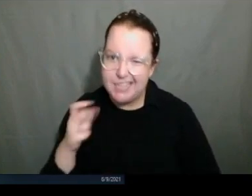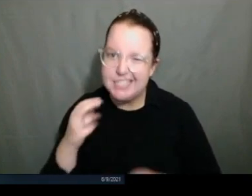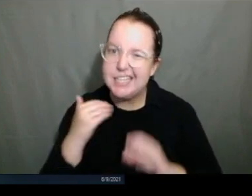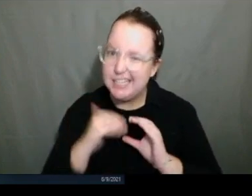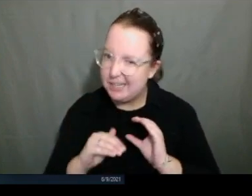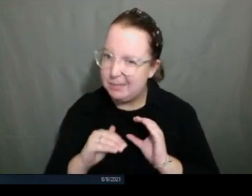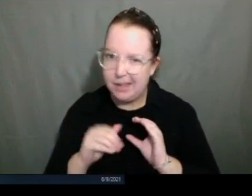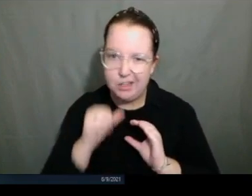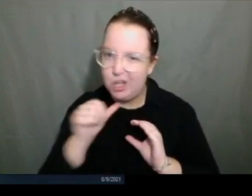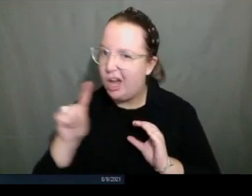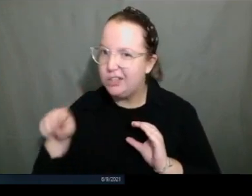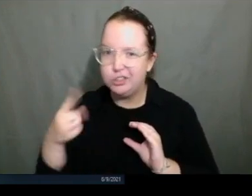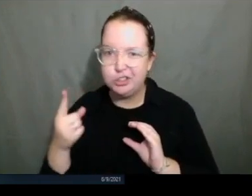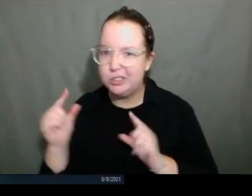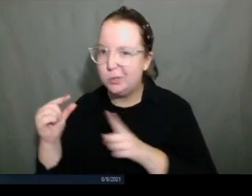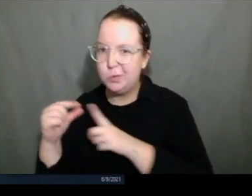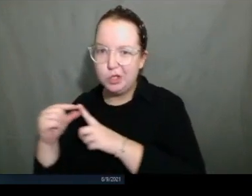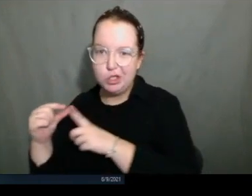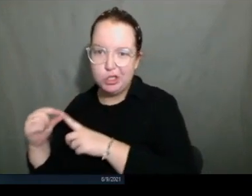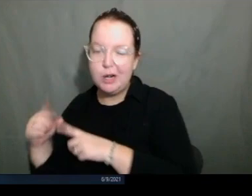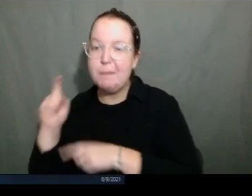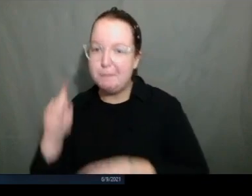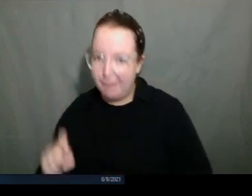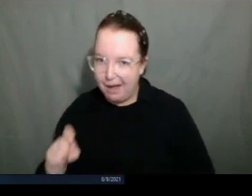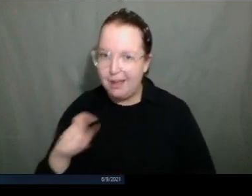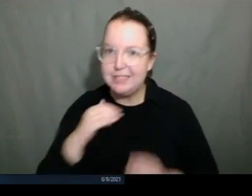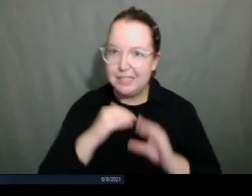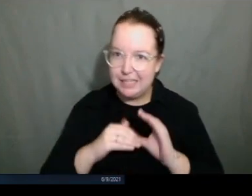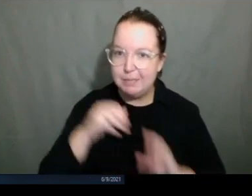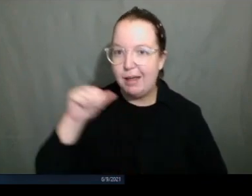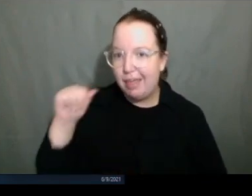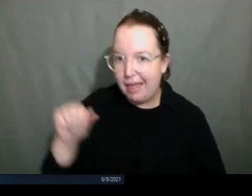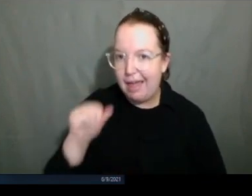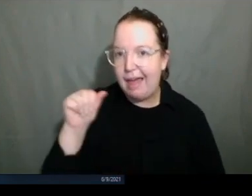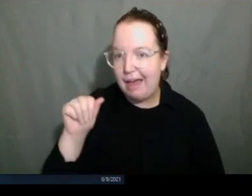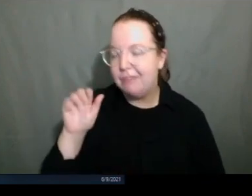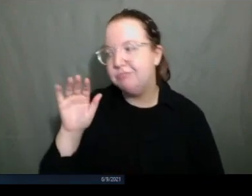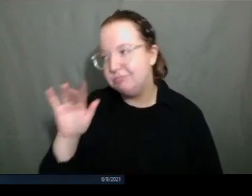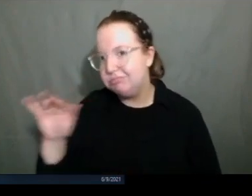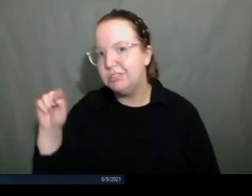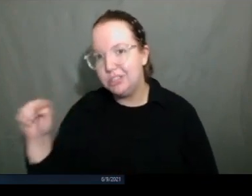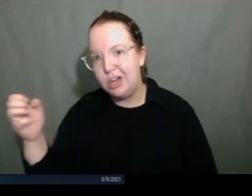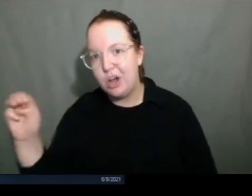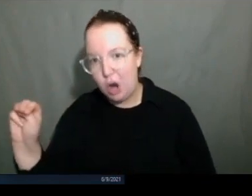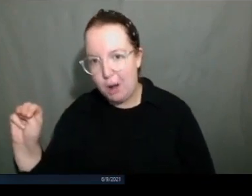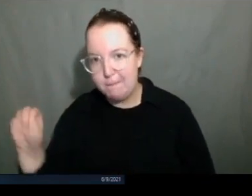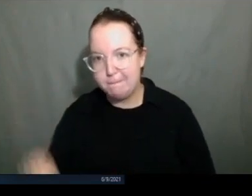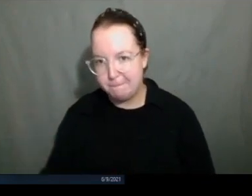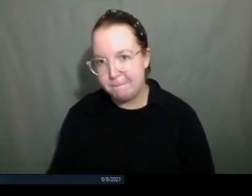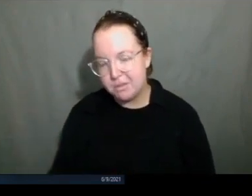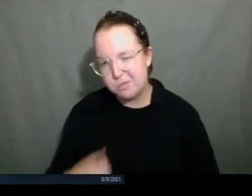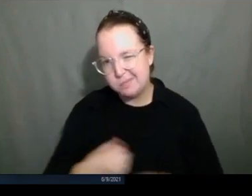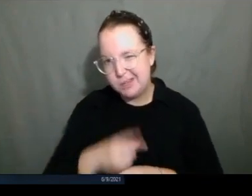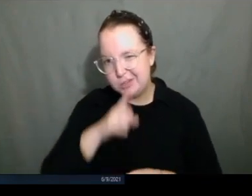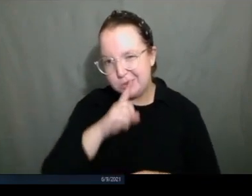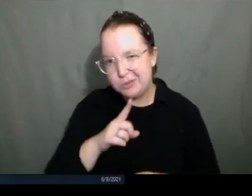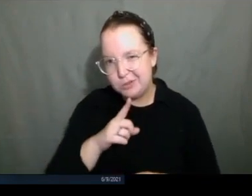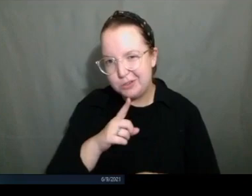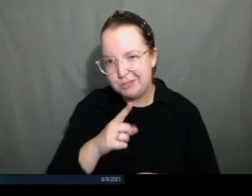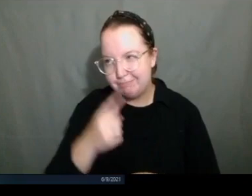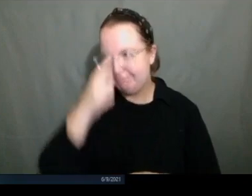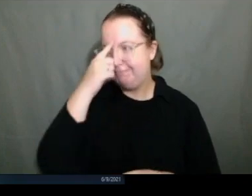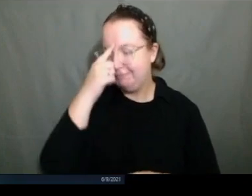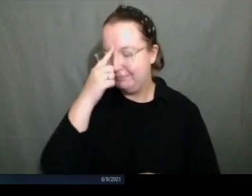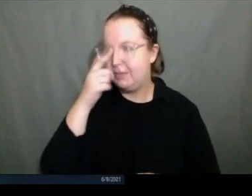address, so it needs to have the @ sign and the .com, .org, whatever it is. So just keep that in mind. If you are changing